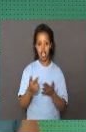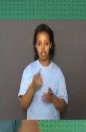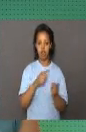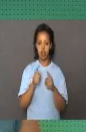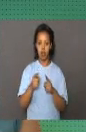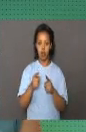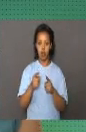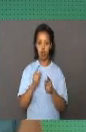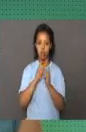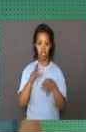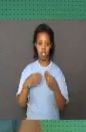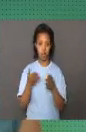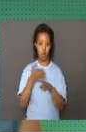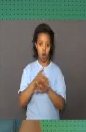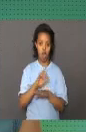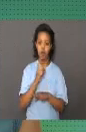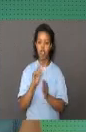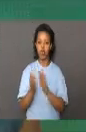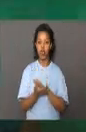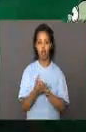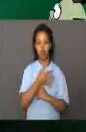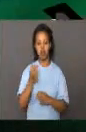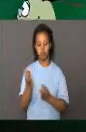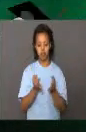please explain what it is.